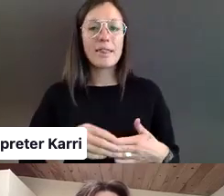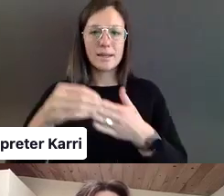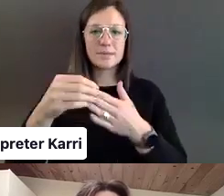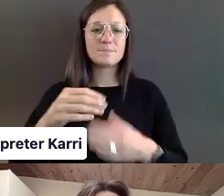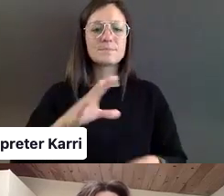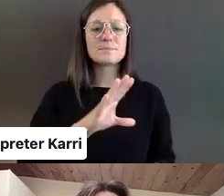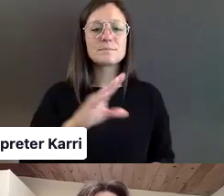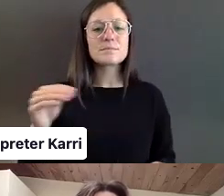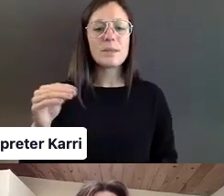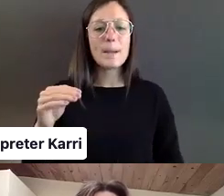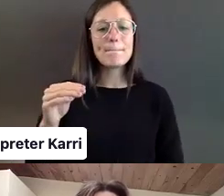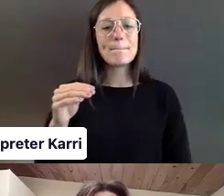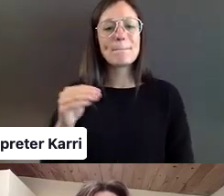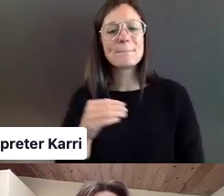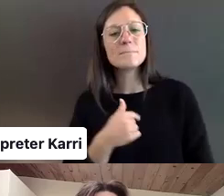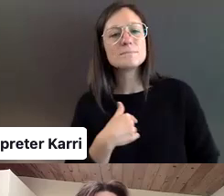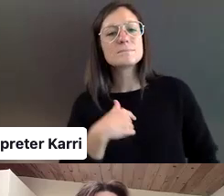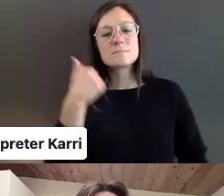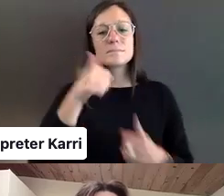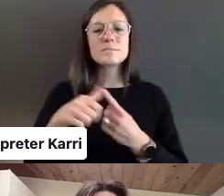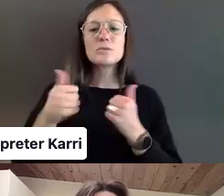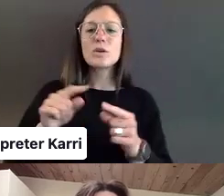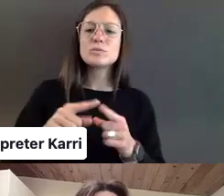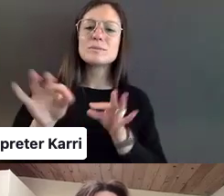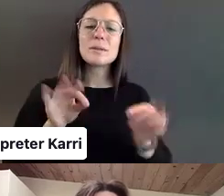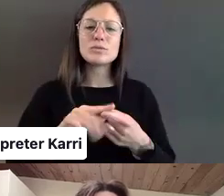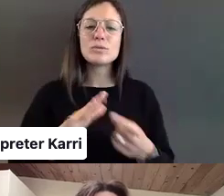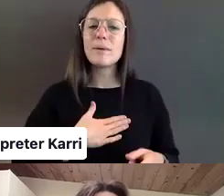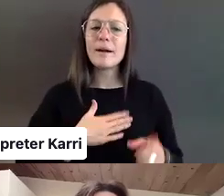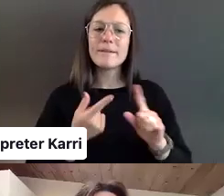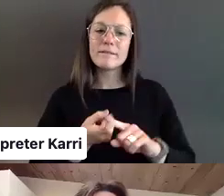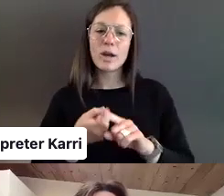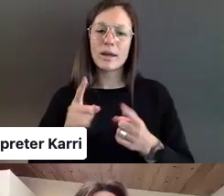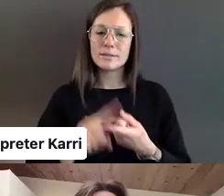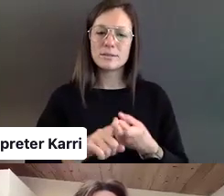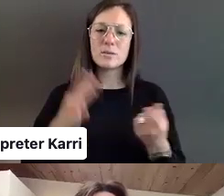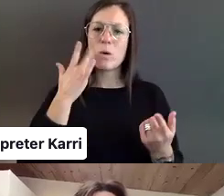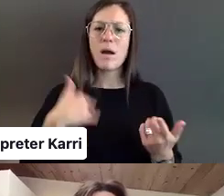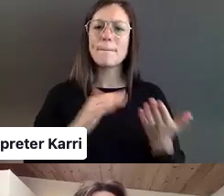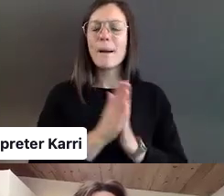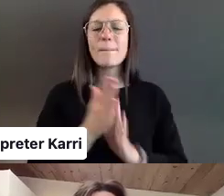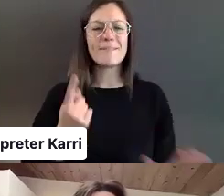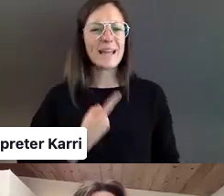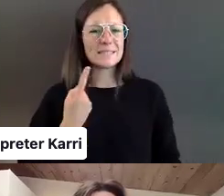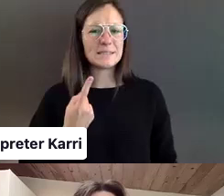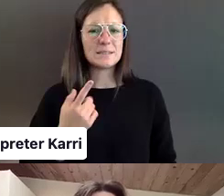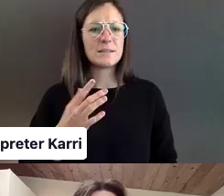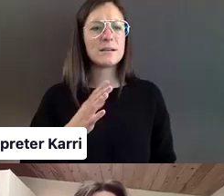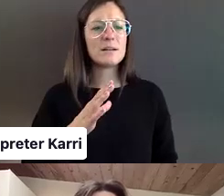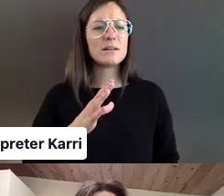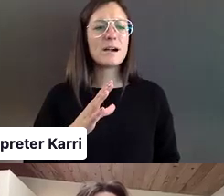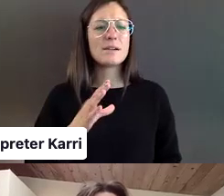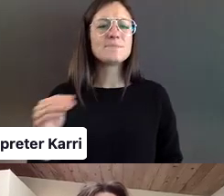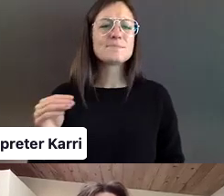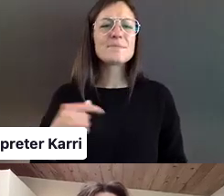And I remember trying to explain to a friend of mine why I was so offended by it. And I said, none of